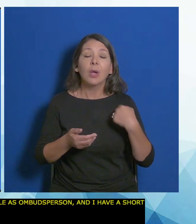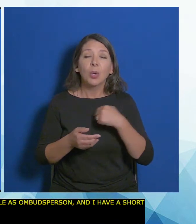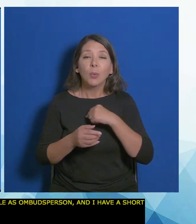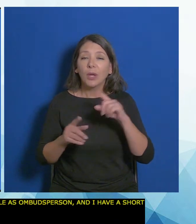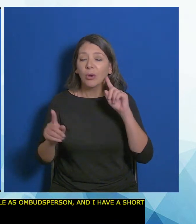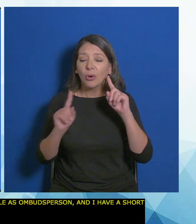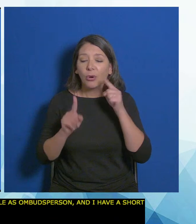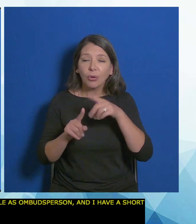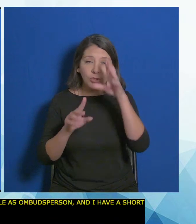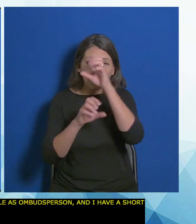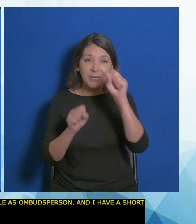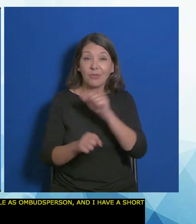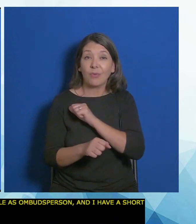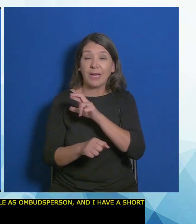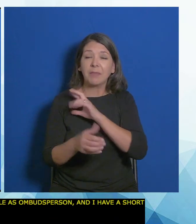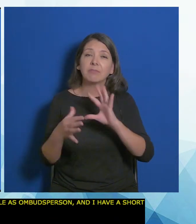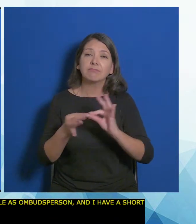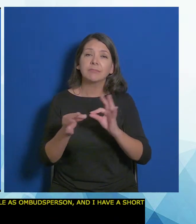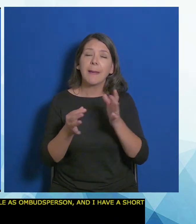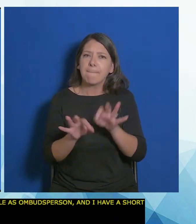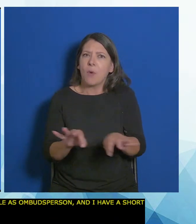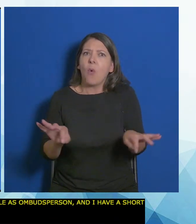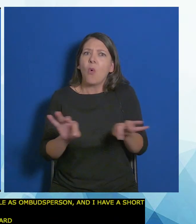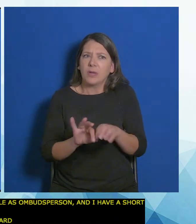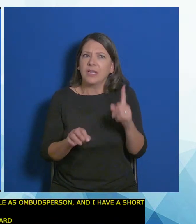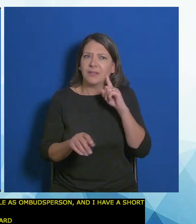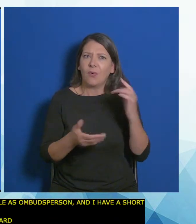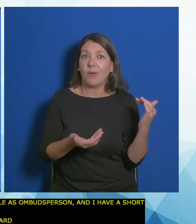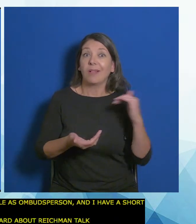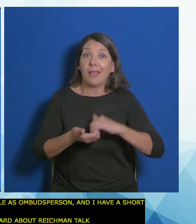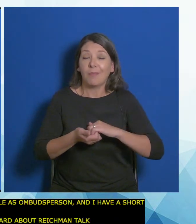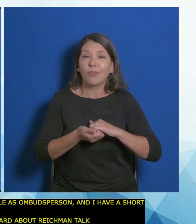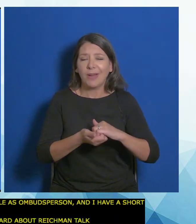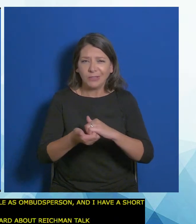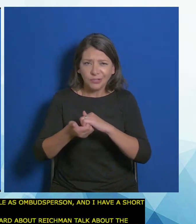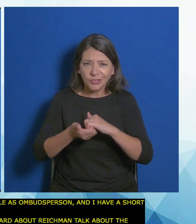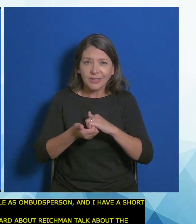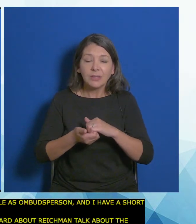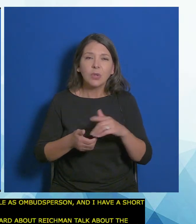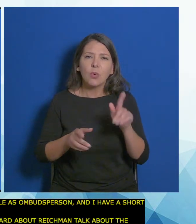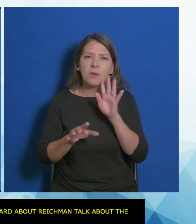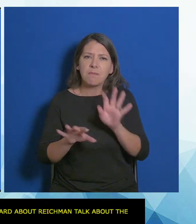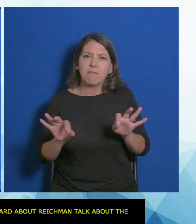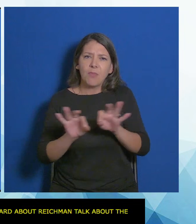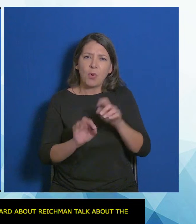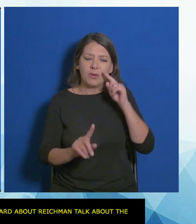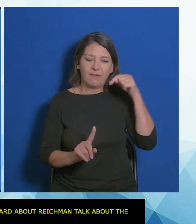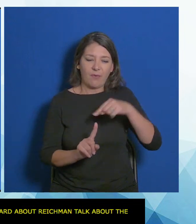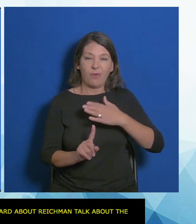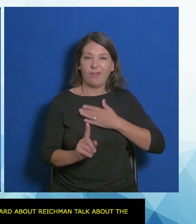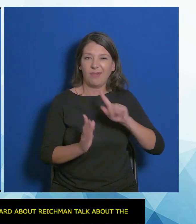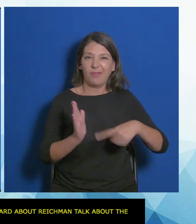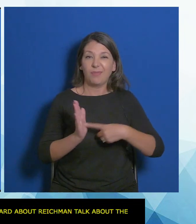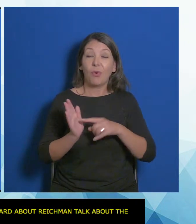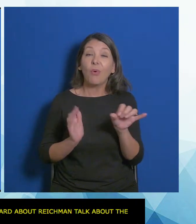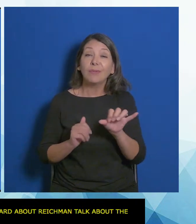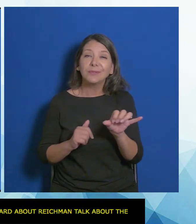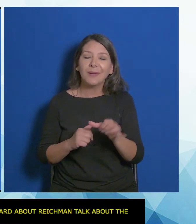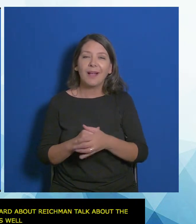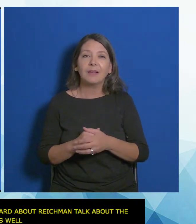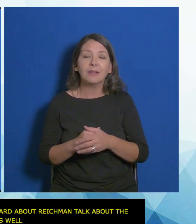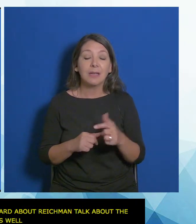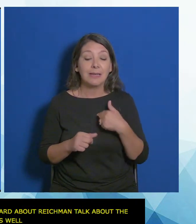Superintendent Reichman talk about the importance of collaboration, and so it is important in this role as well. When